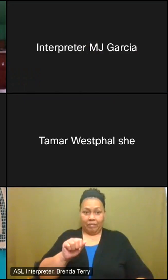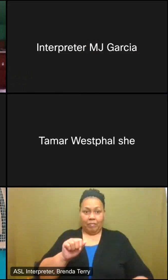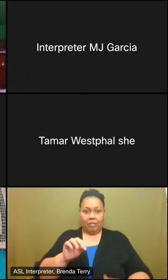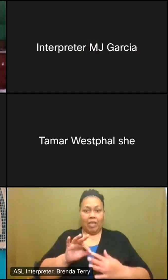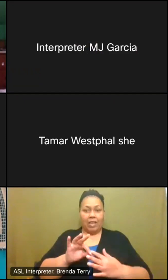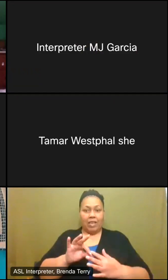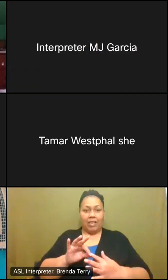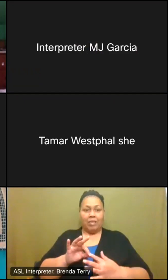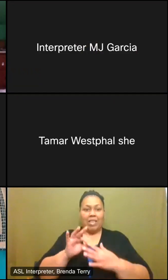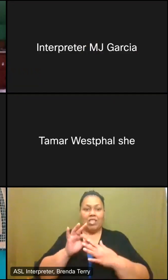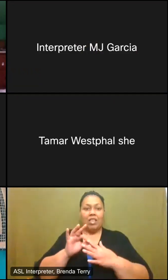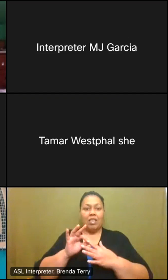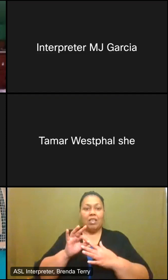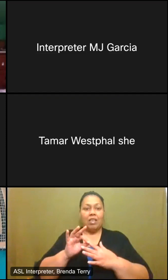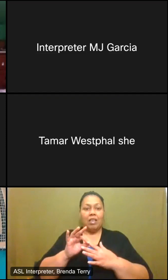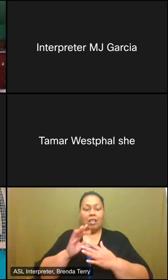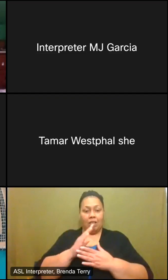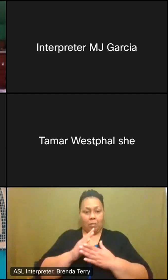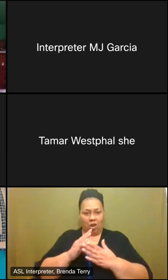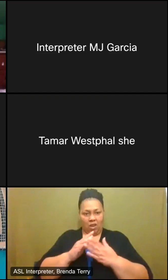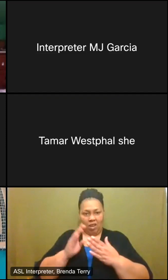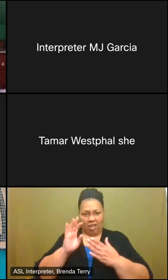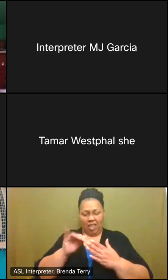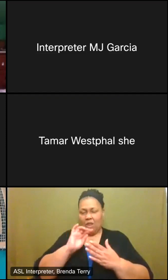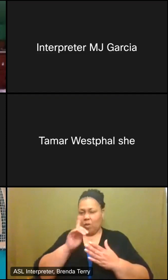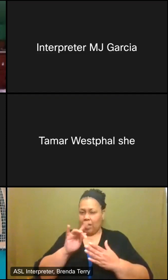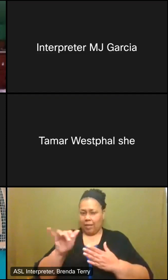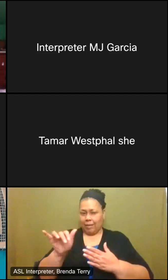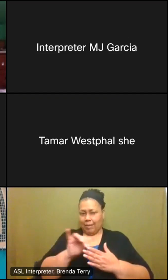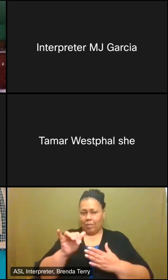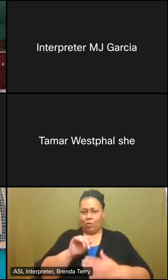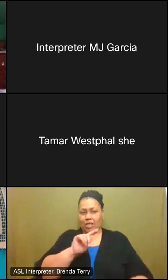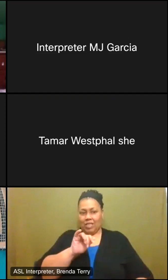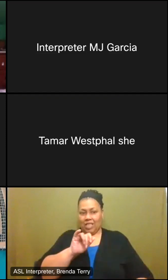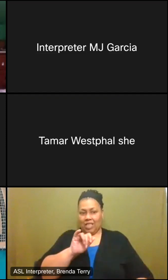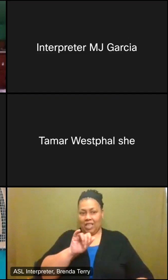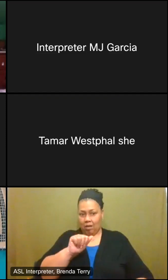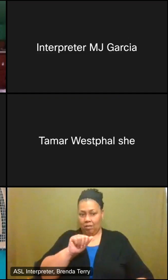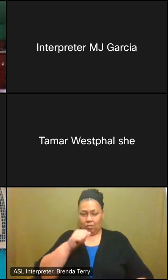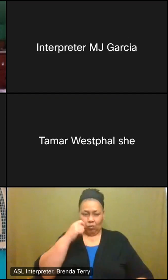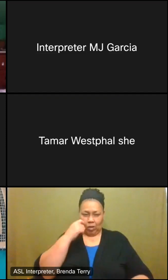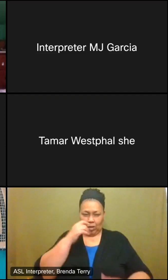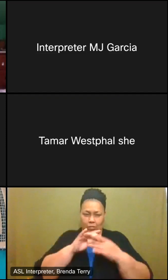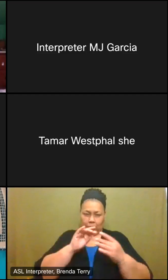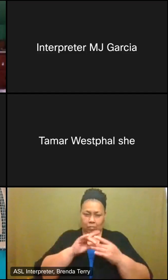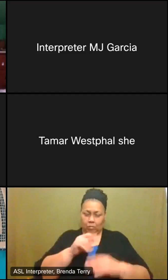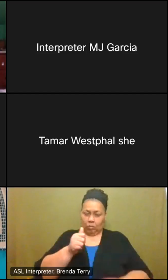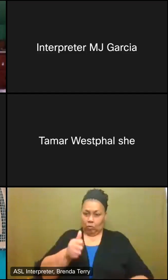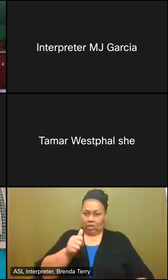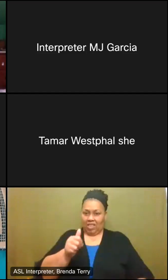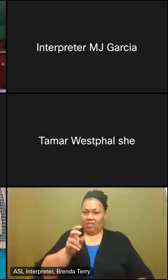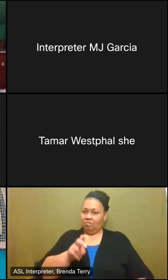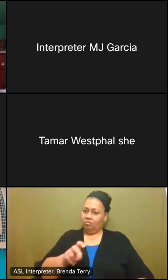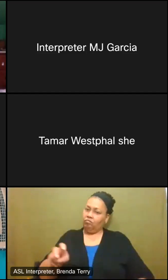especially your the pieces that kind of echoed some of what Tiara was saying around your own journey of self-discovery. It's like there's